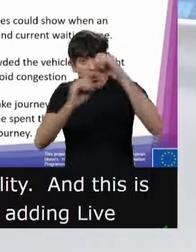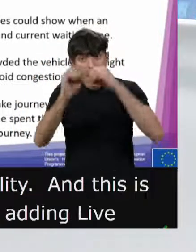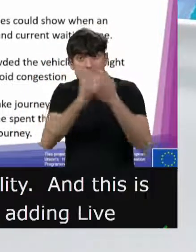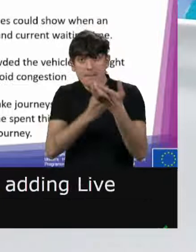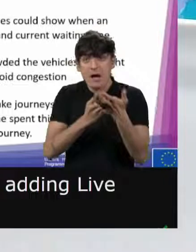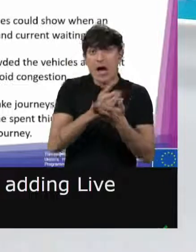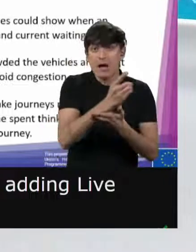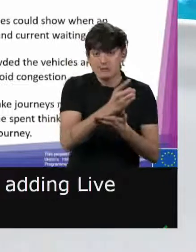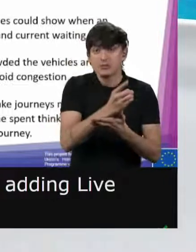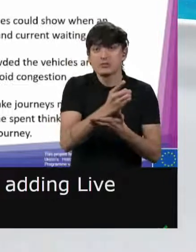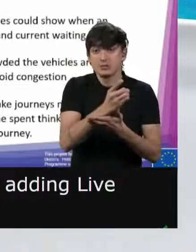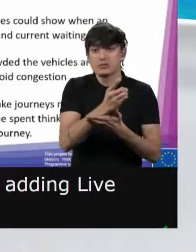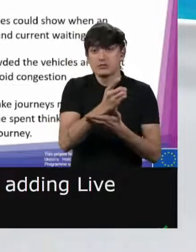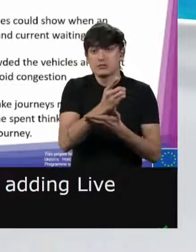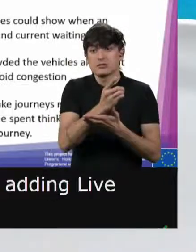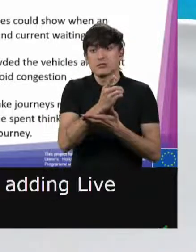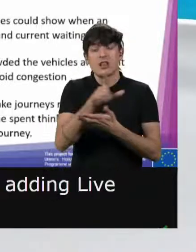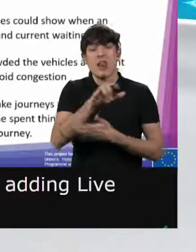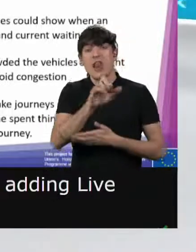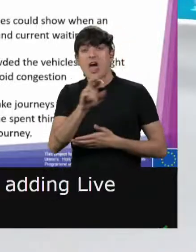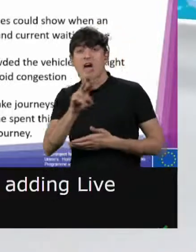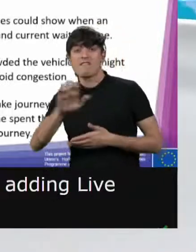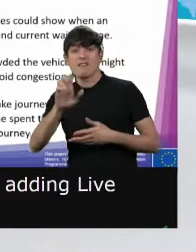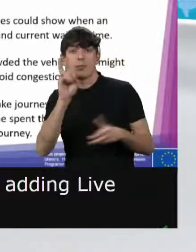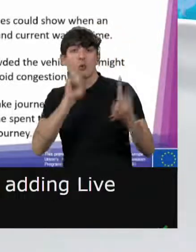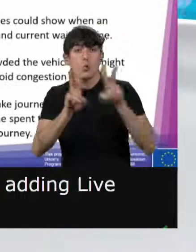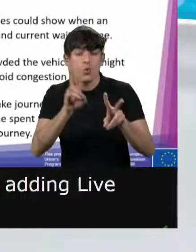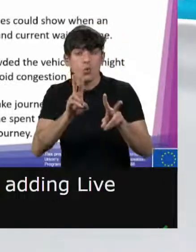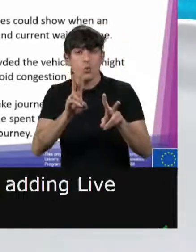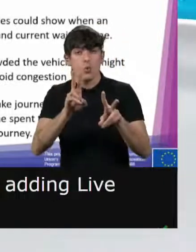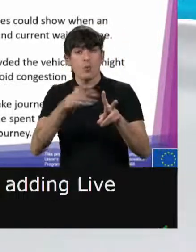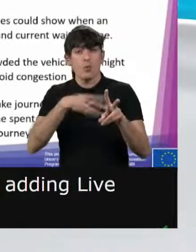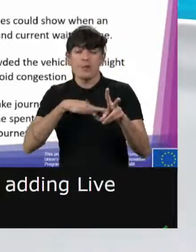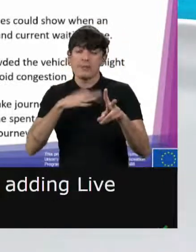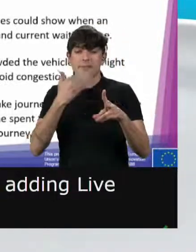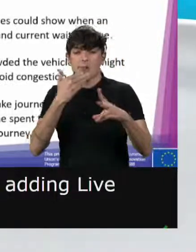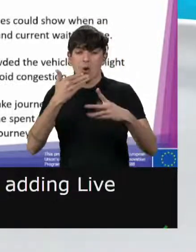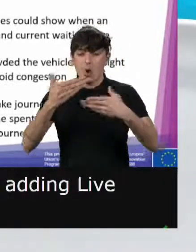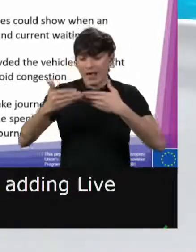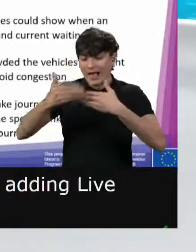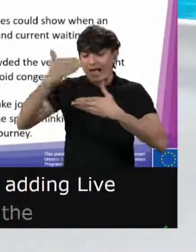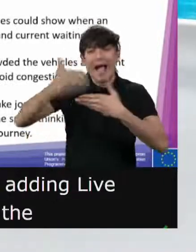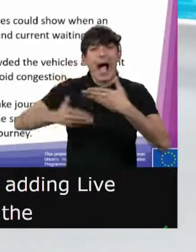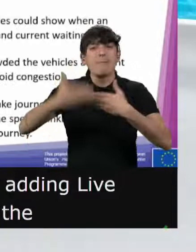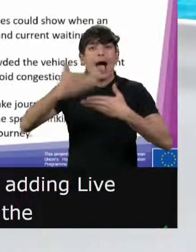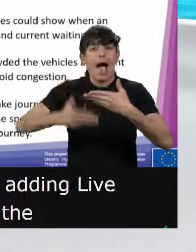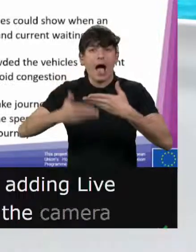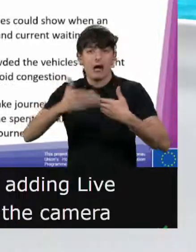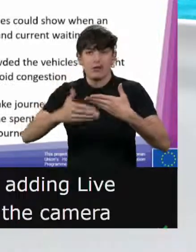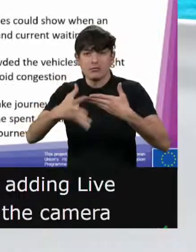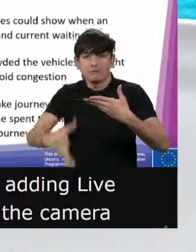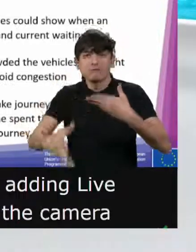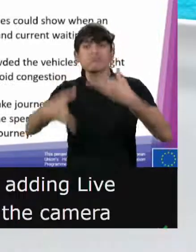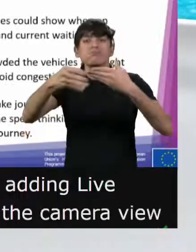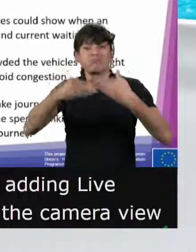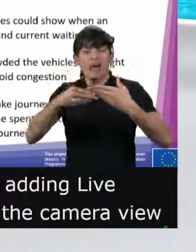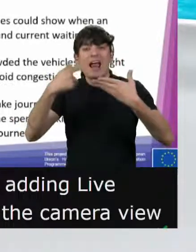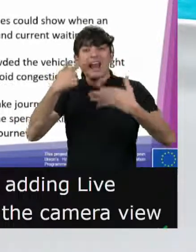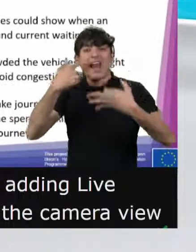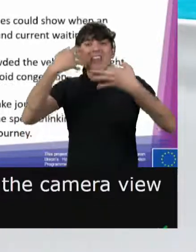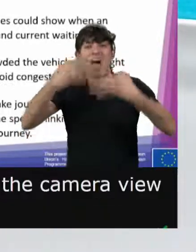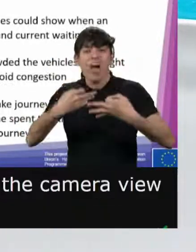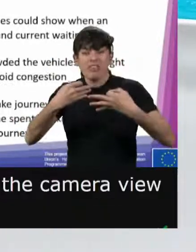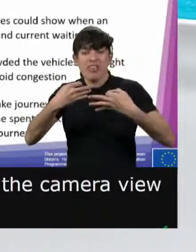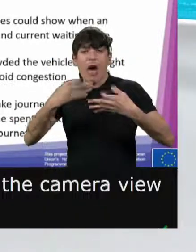tier over the camera view on your smartphone and get extra information